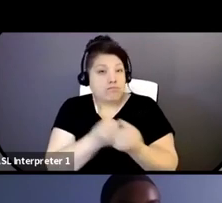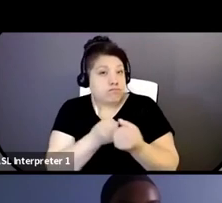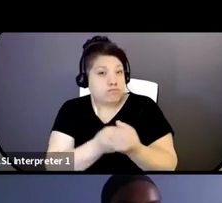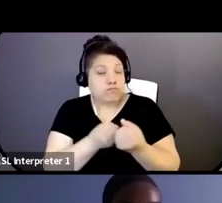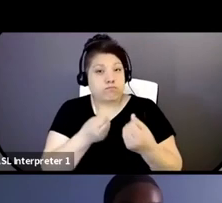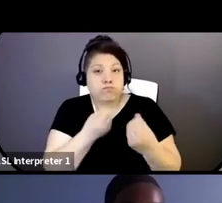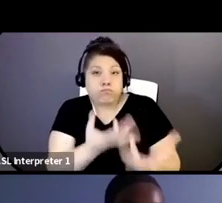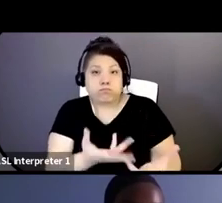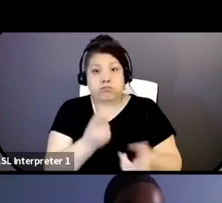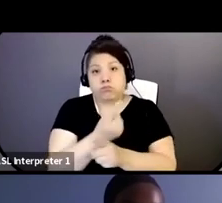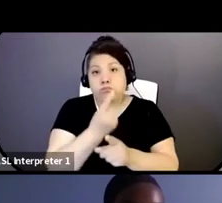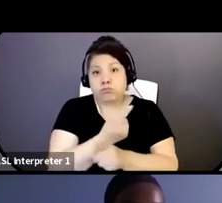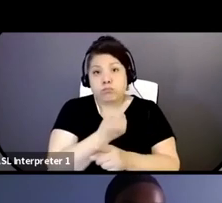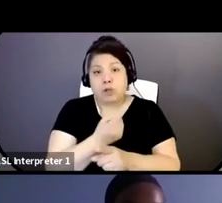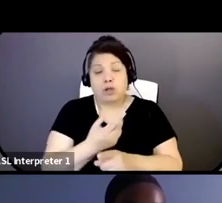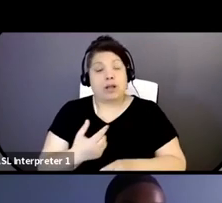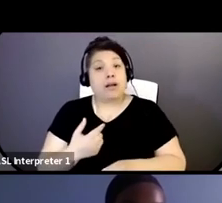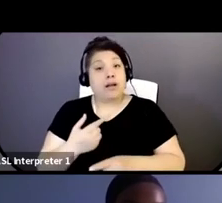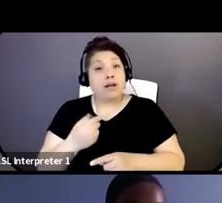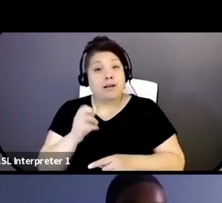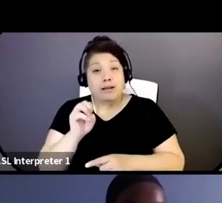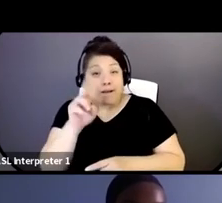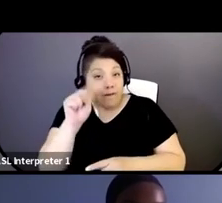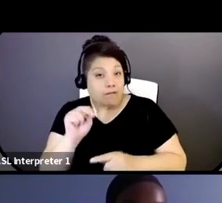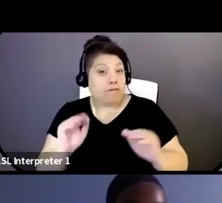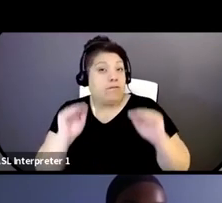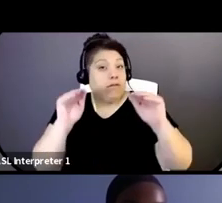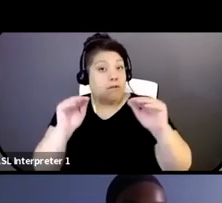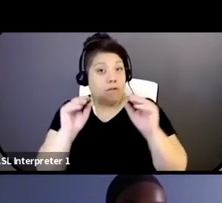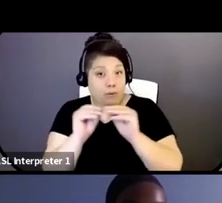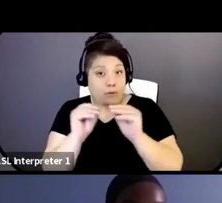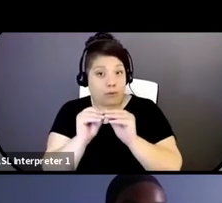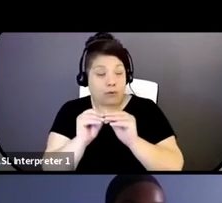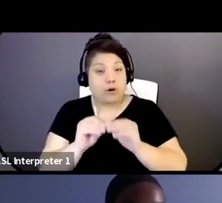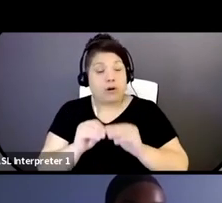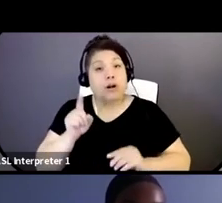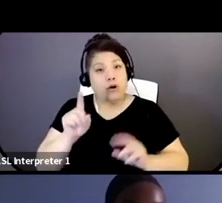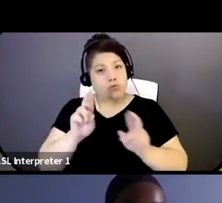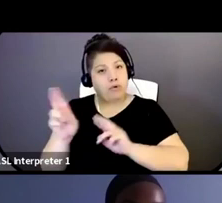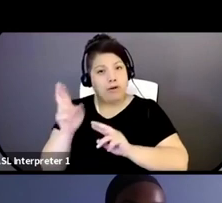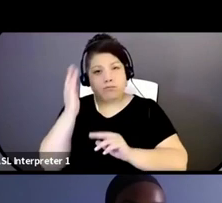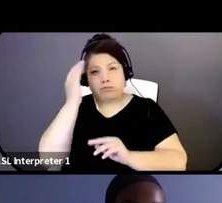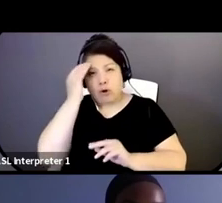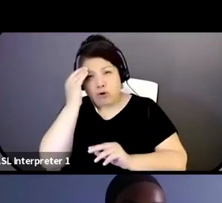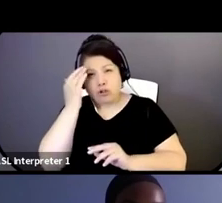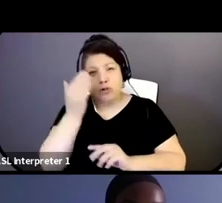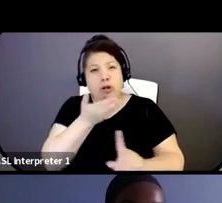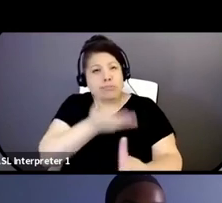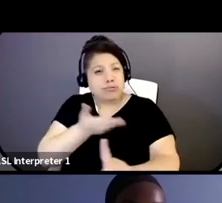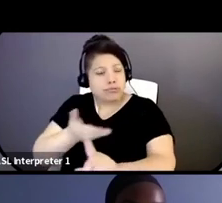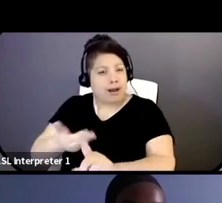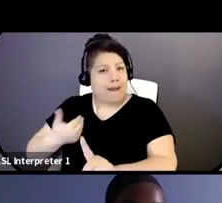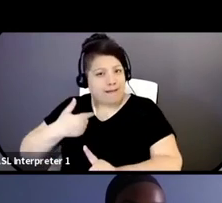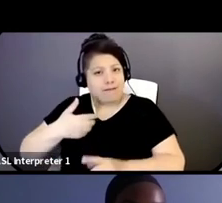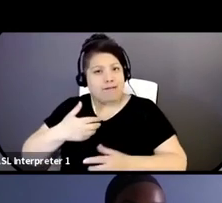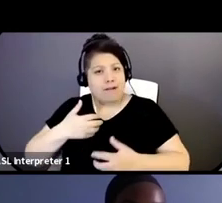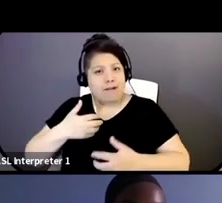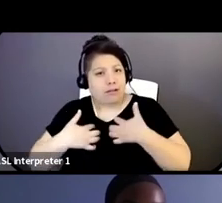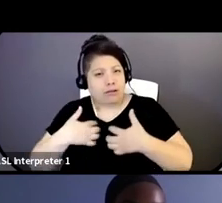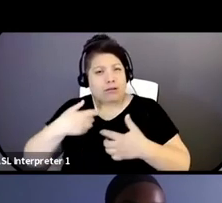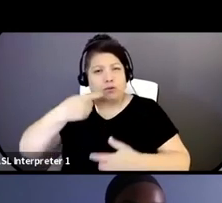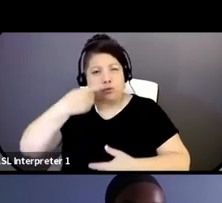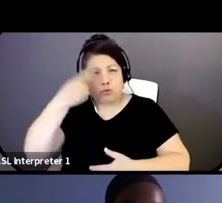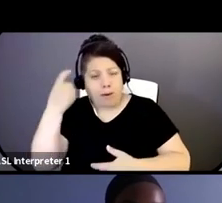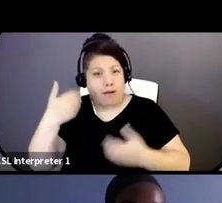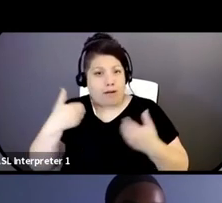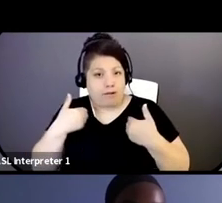And just to go a step beyond that, I think that being trauma-informed and trained in how to